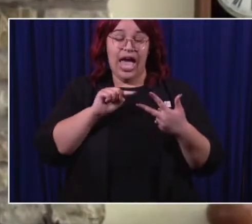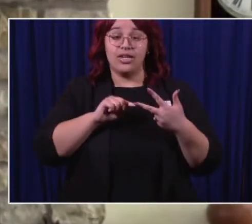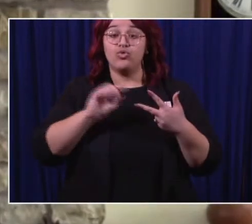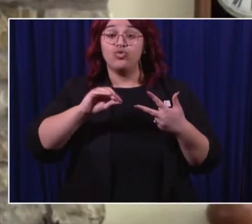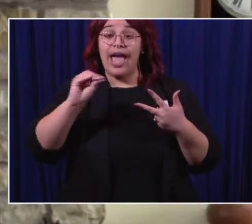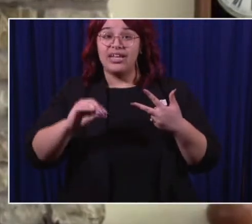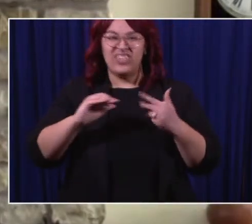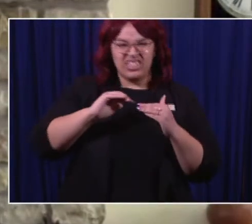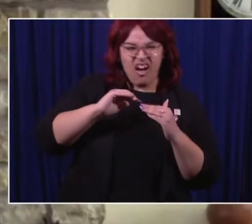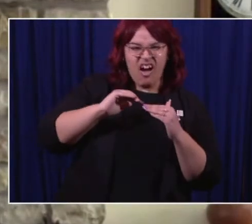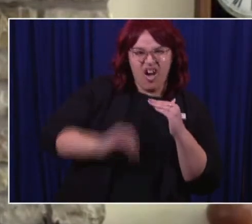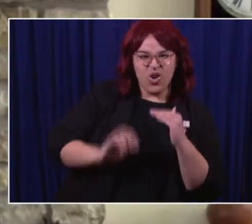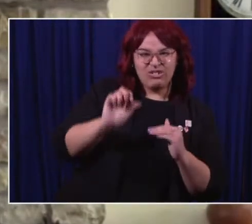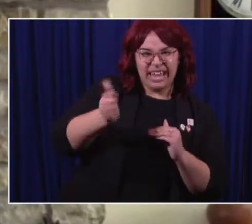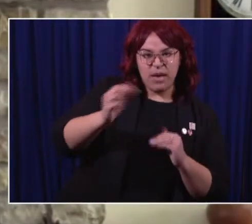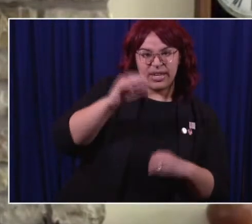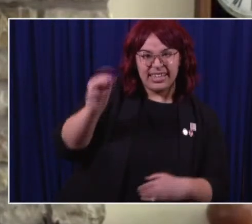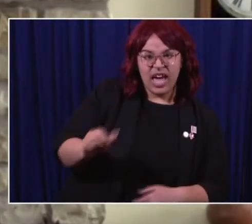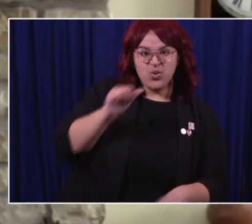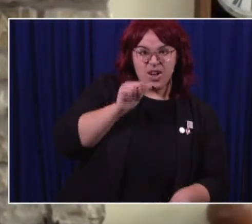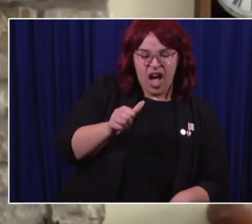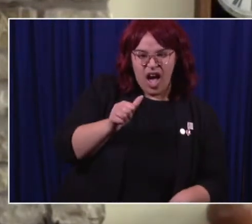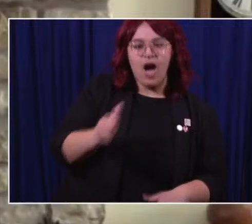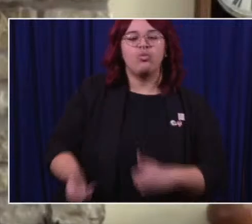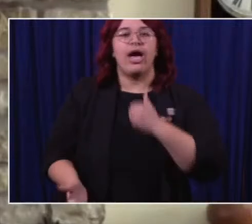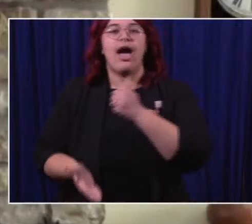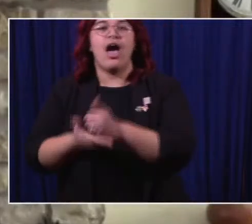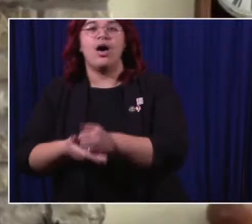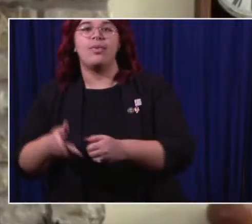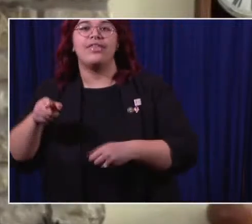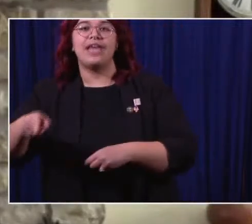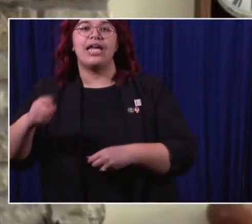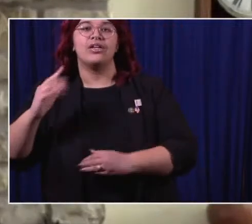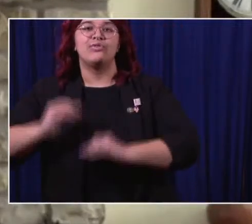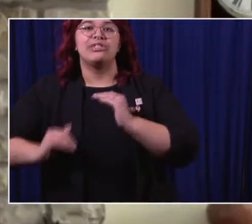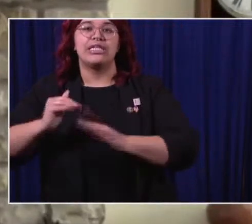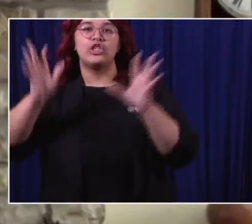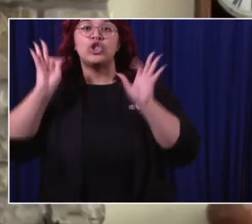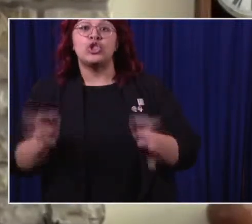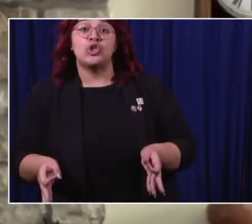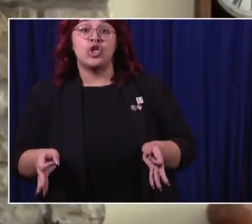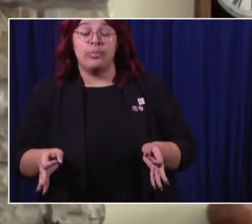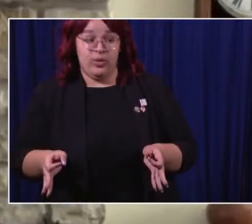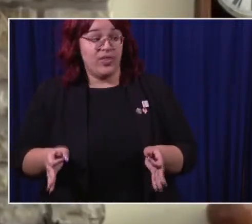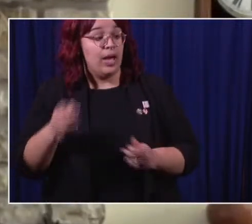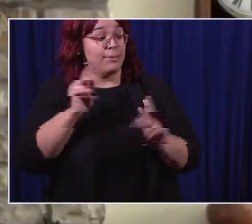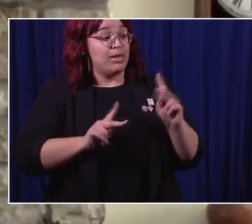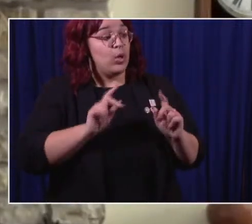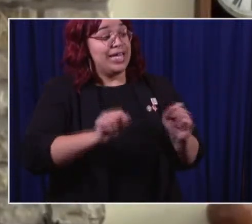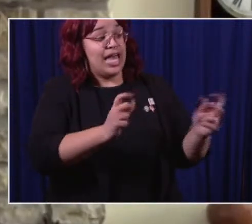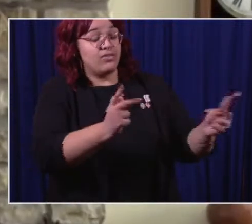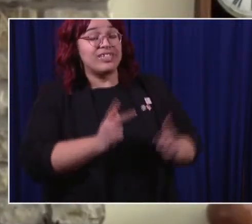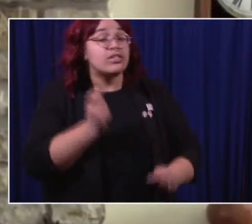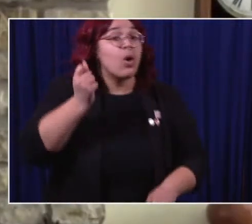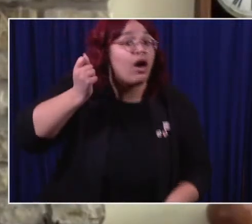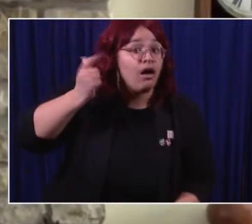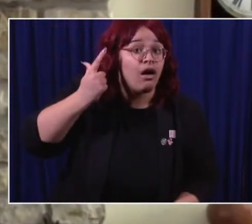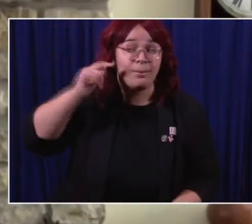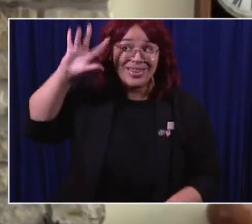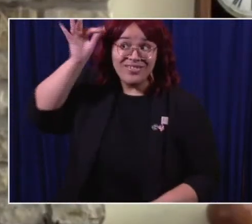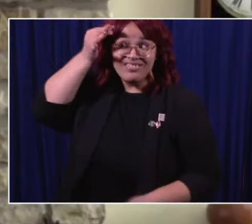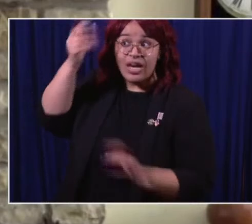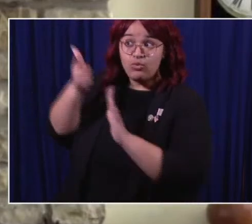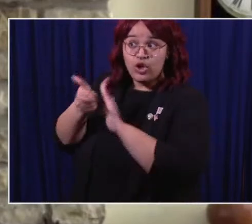their visitation status. So every week, potentially, their visitation status can be changed by the federal government because of